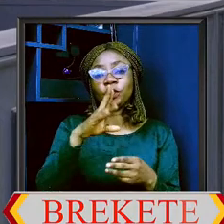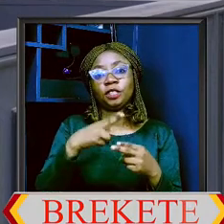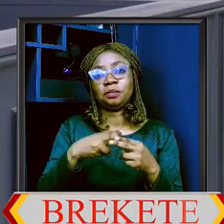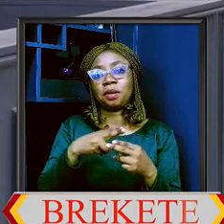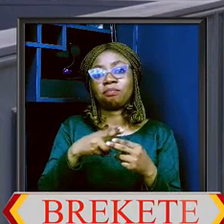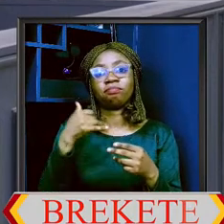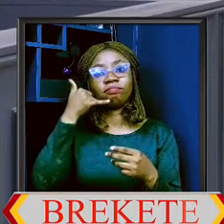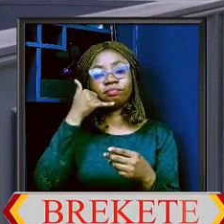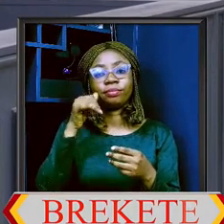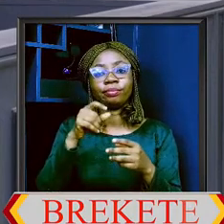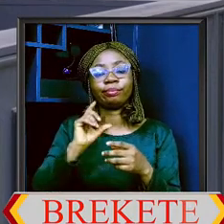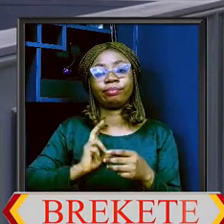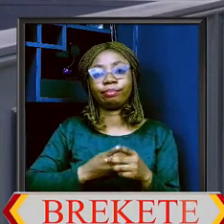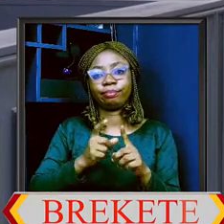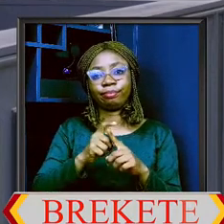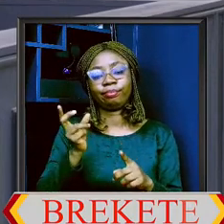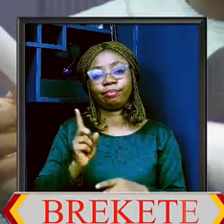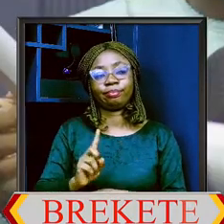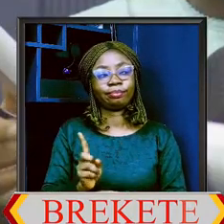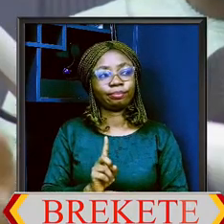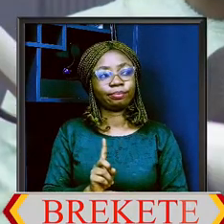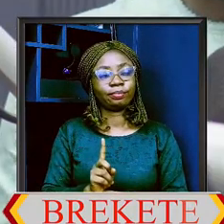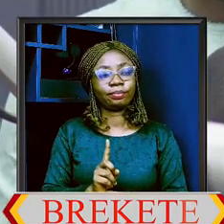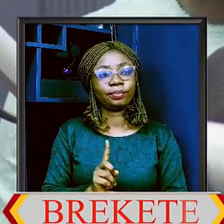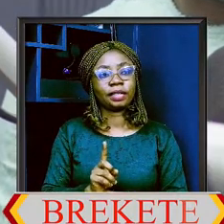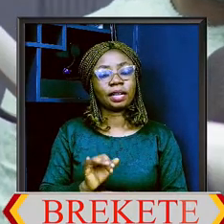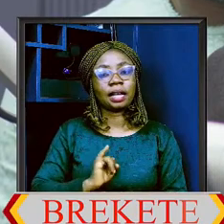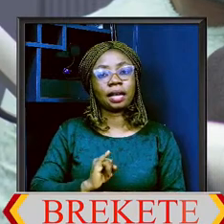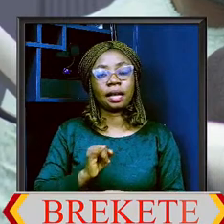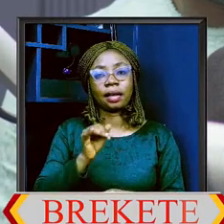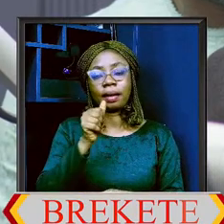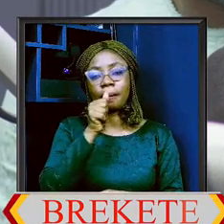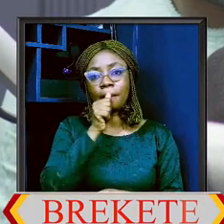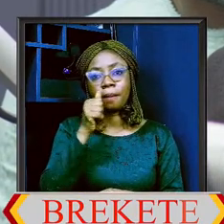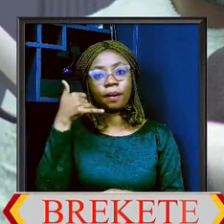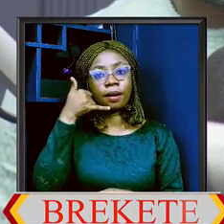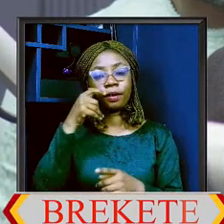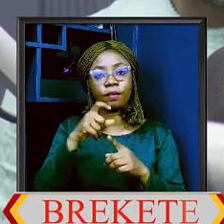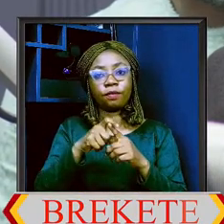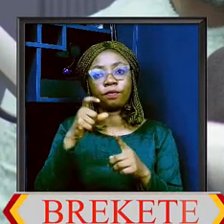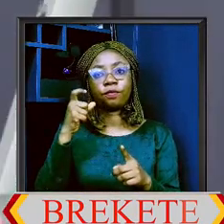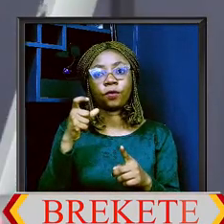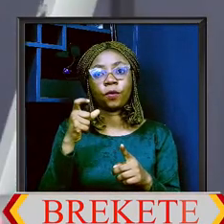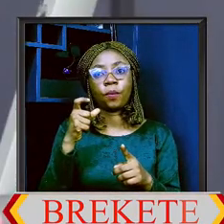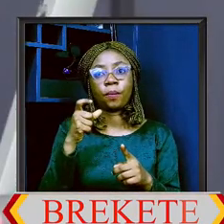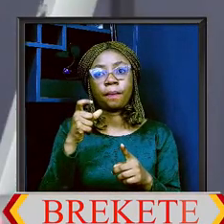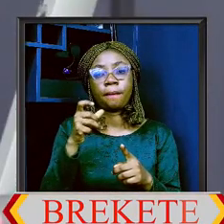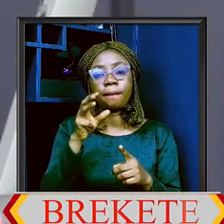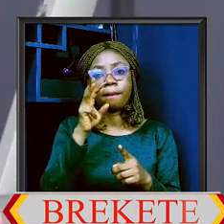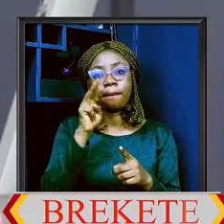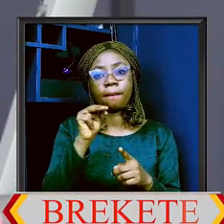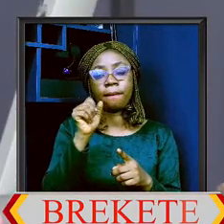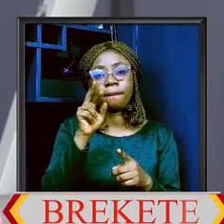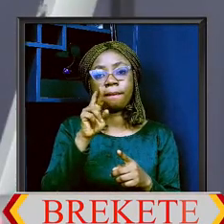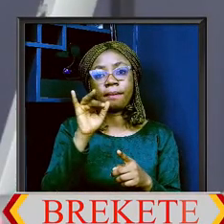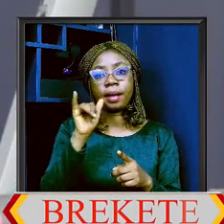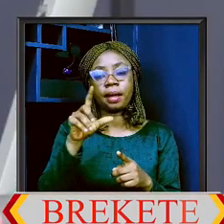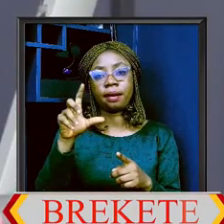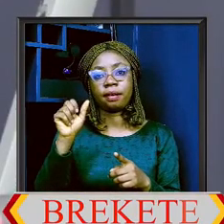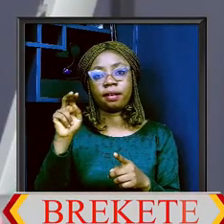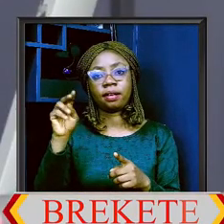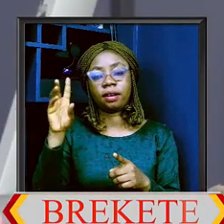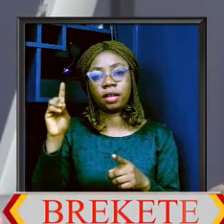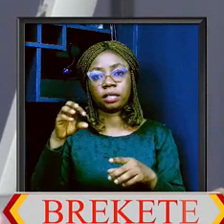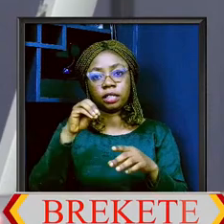name where from sir I'm I'm coming from us in I'm from Maryland in us okay